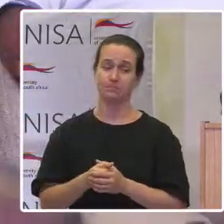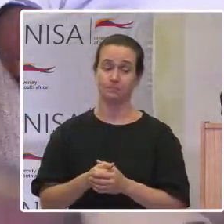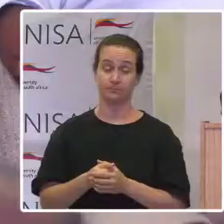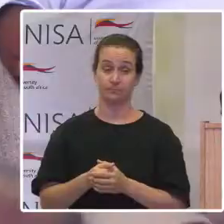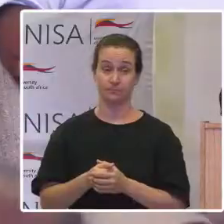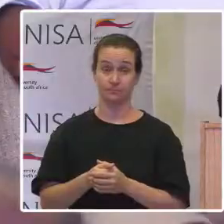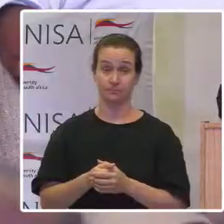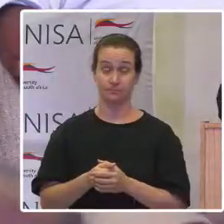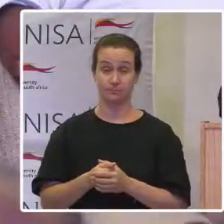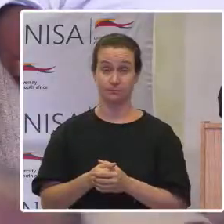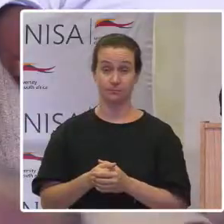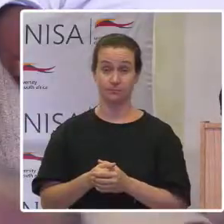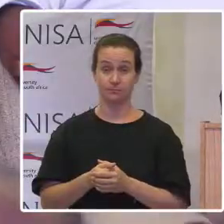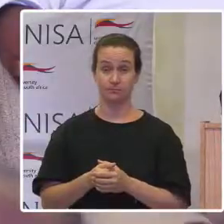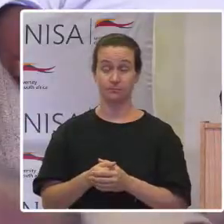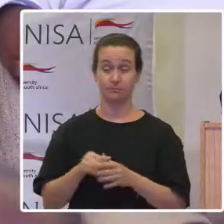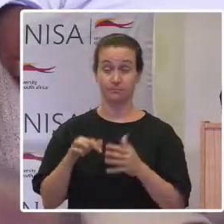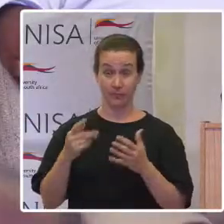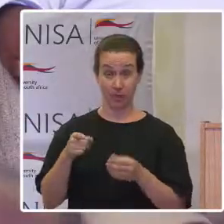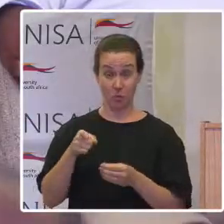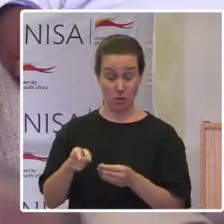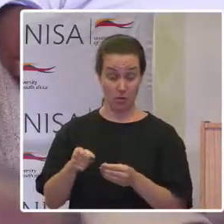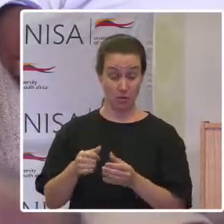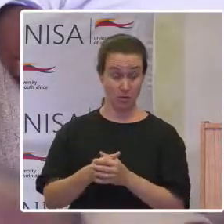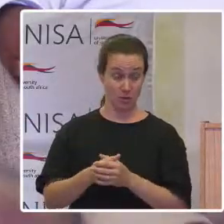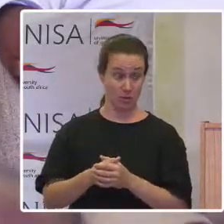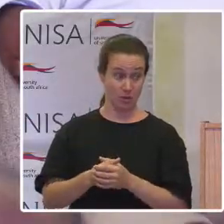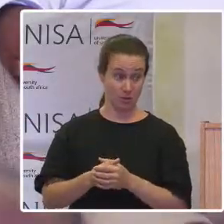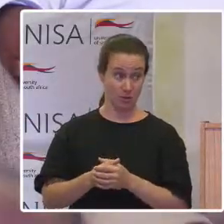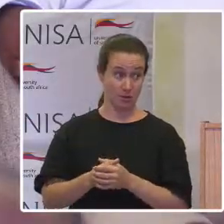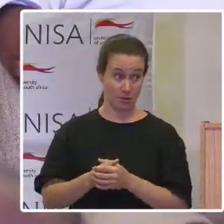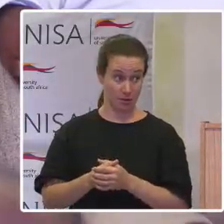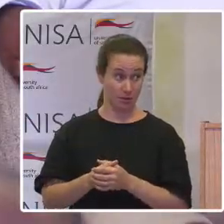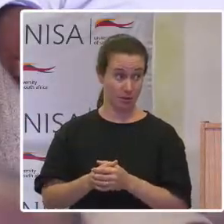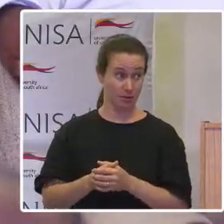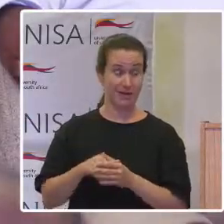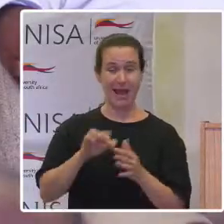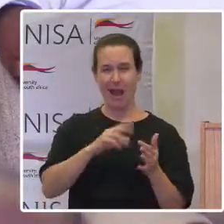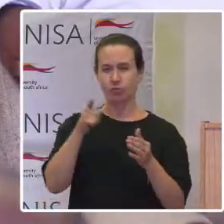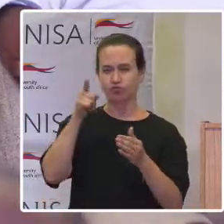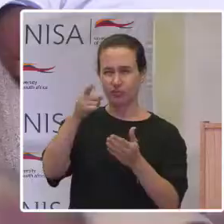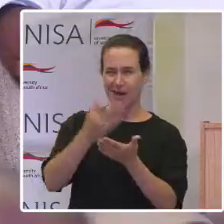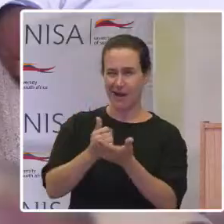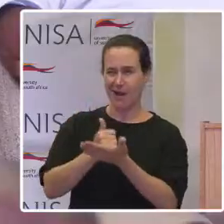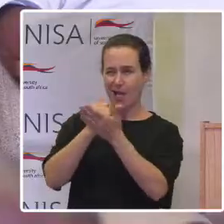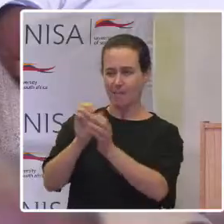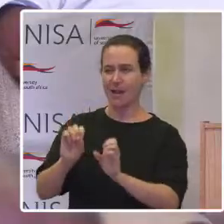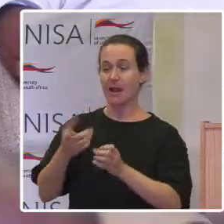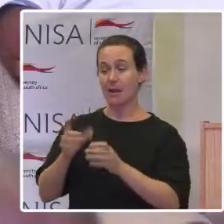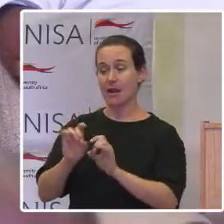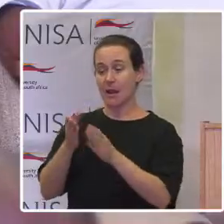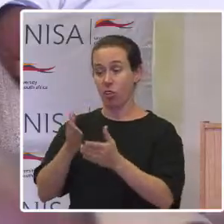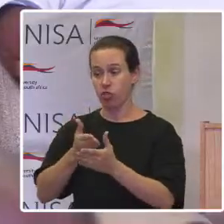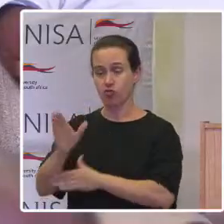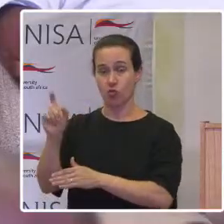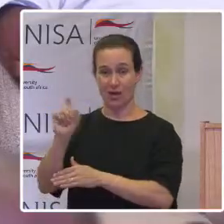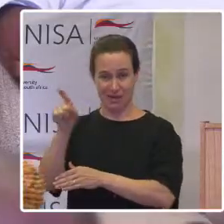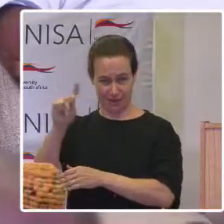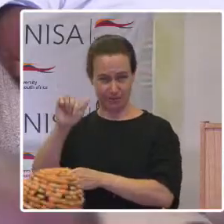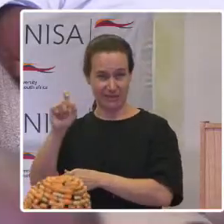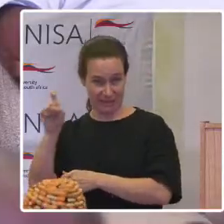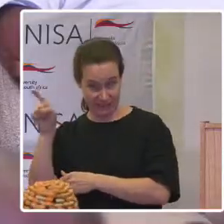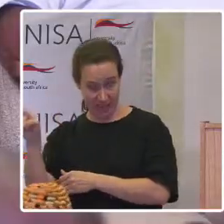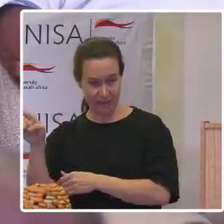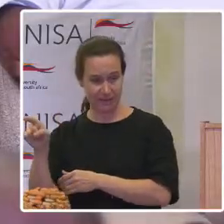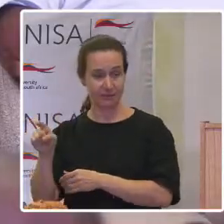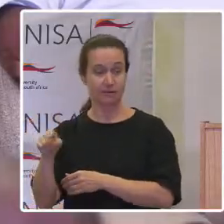to, you are the one who mentioned that. When it comes to the facilitation of the clearance, the tax clearance, I